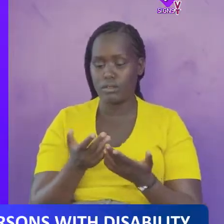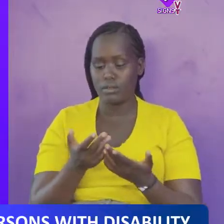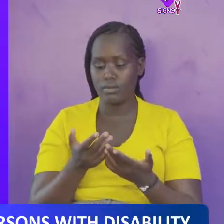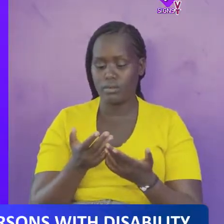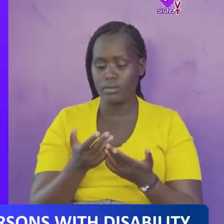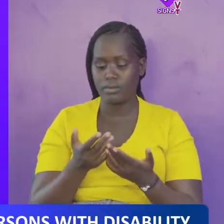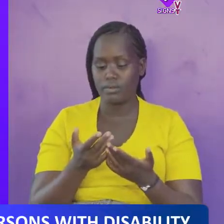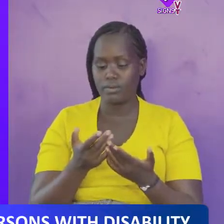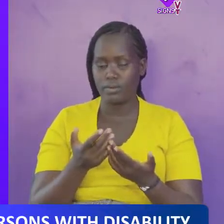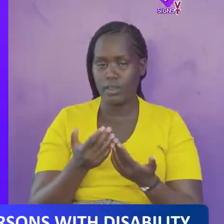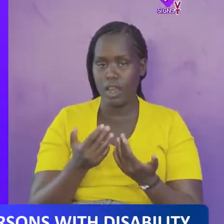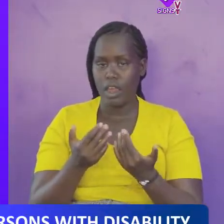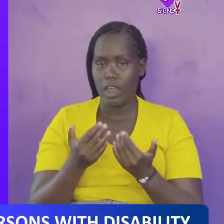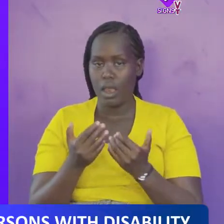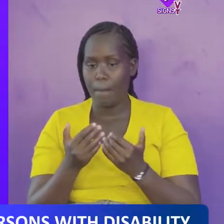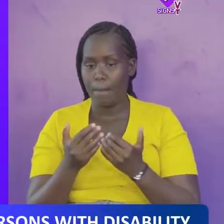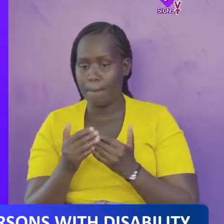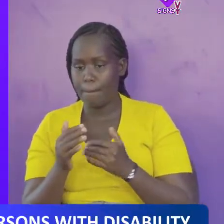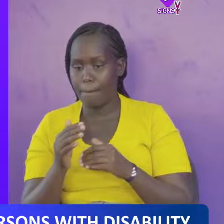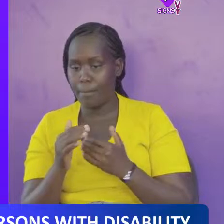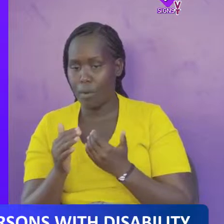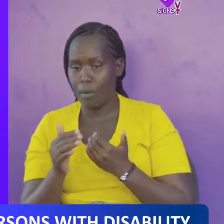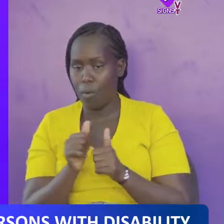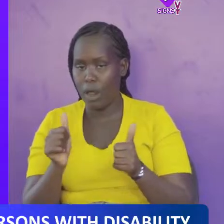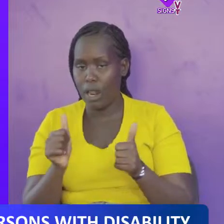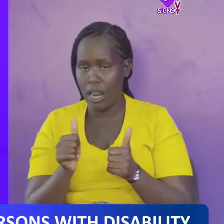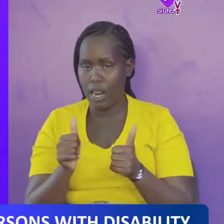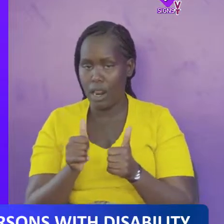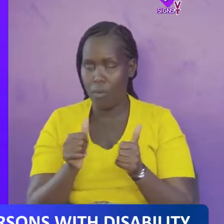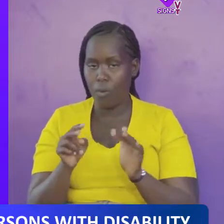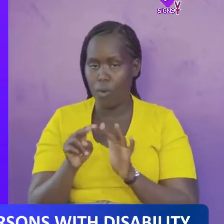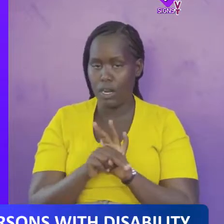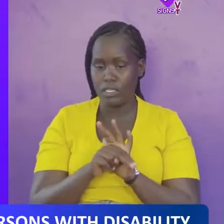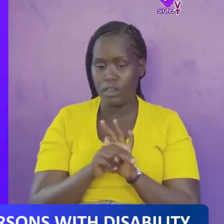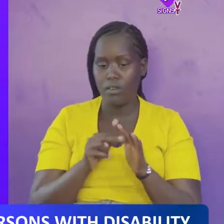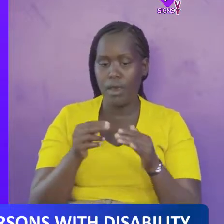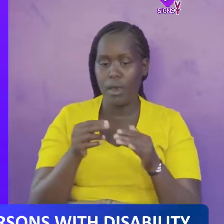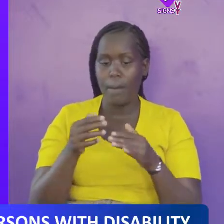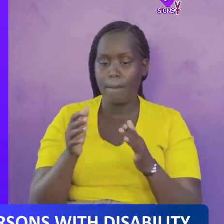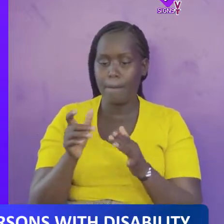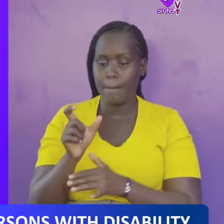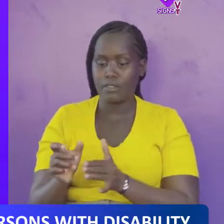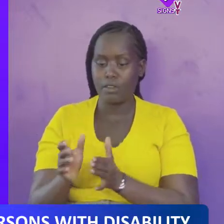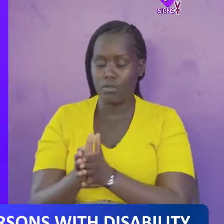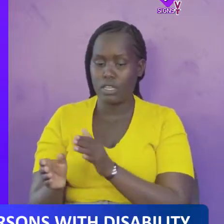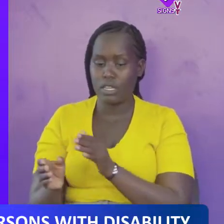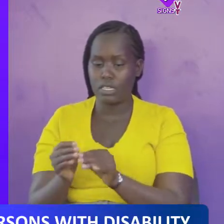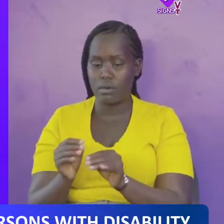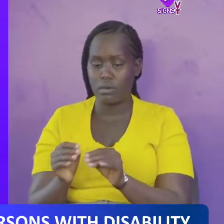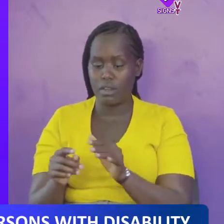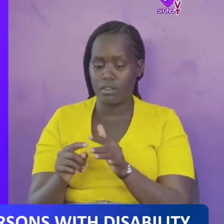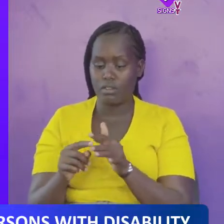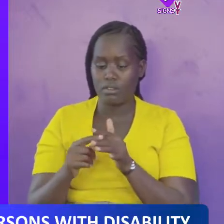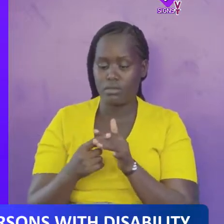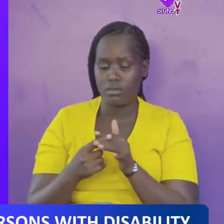the welfare of persons with disabilities, right, and inclusivity, yes, we should now start lobbying